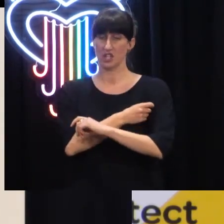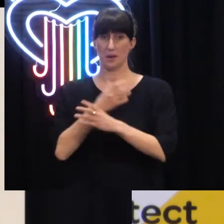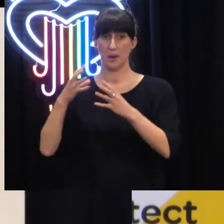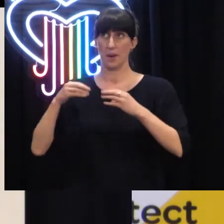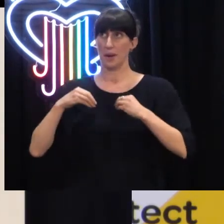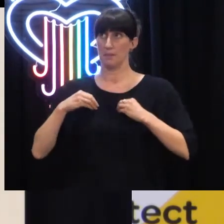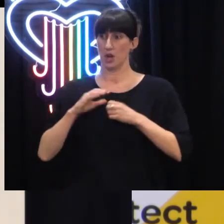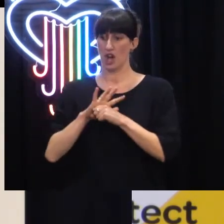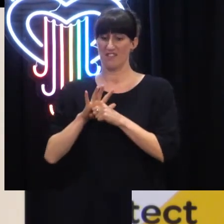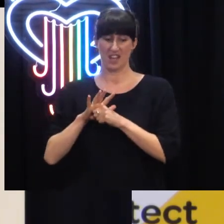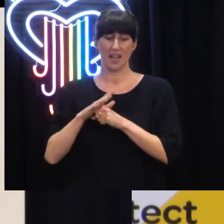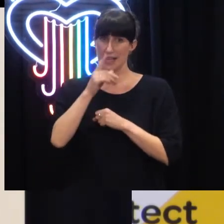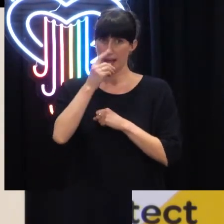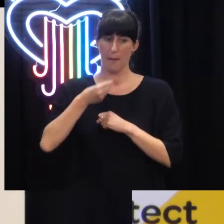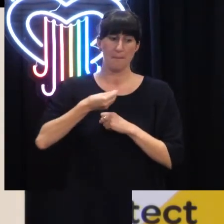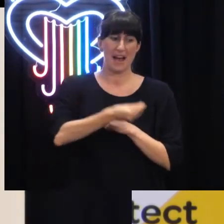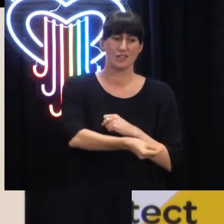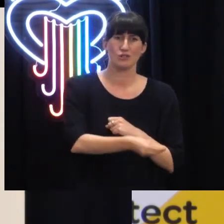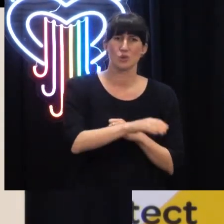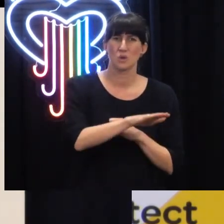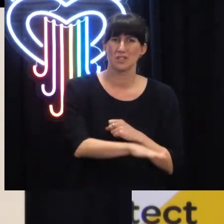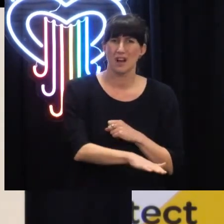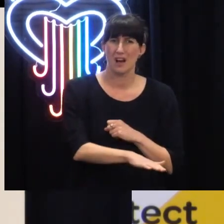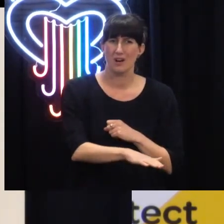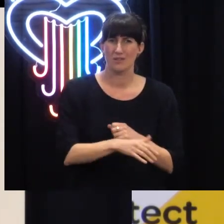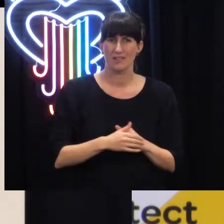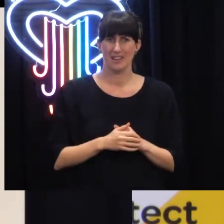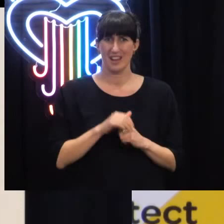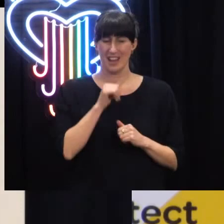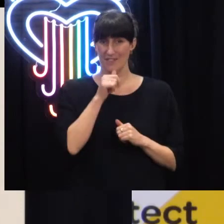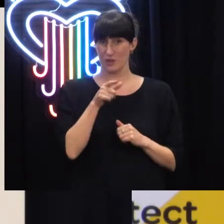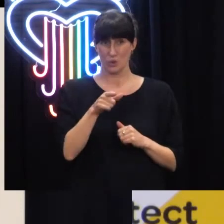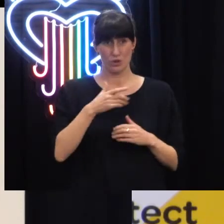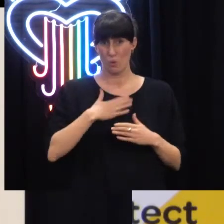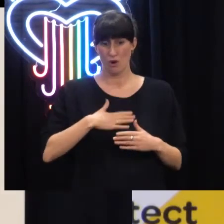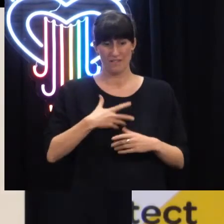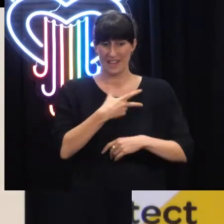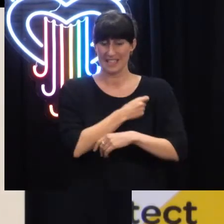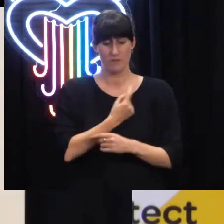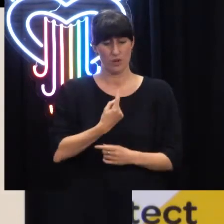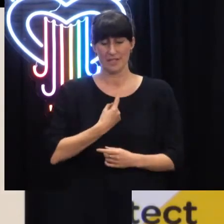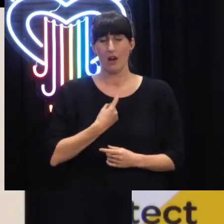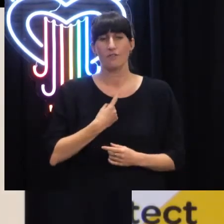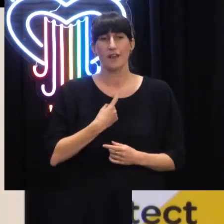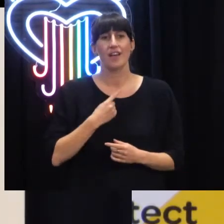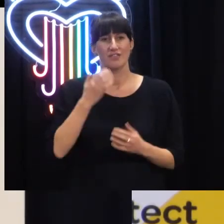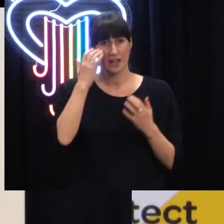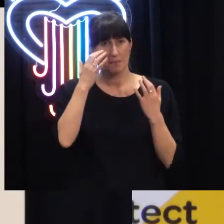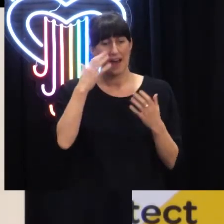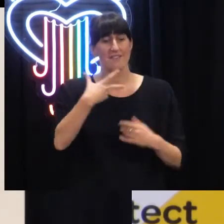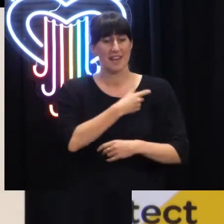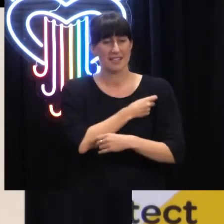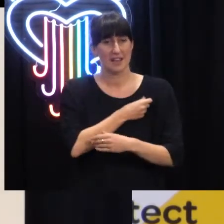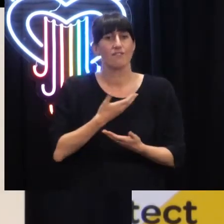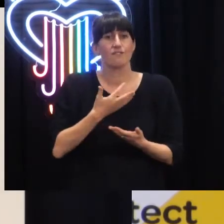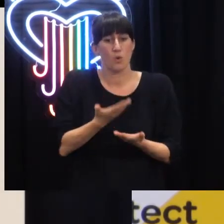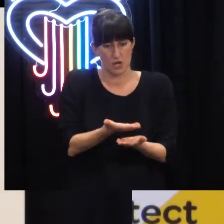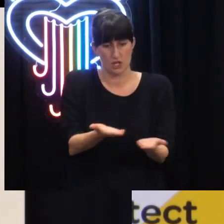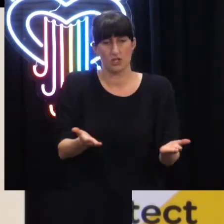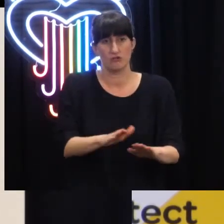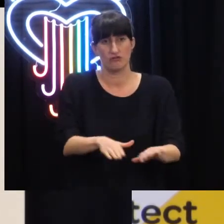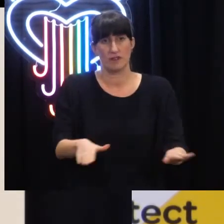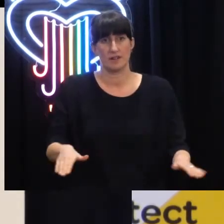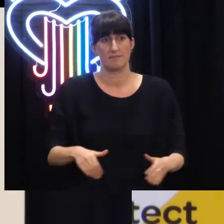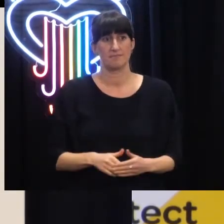feel like doing it for yourself, do it for our kids. Sorry, could you please just clarify, should someone who's had